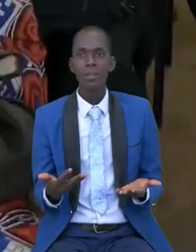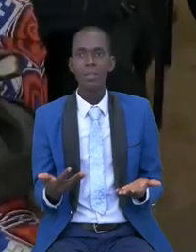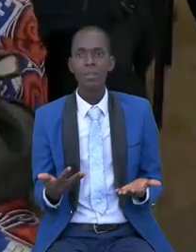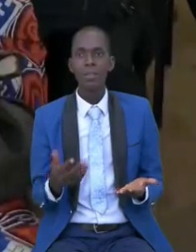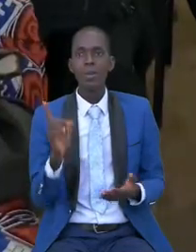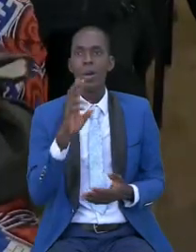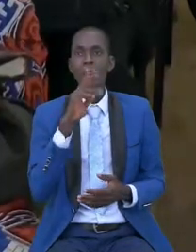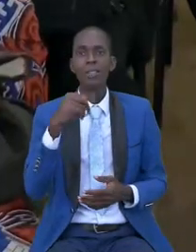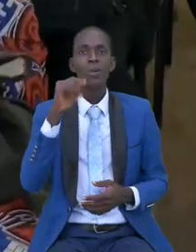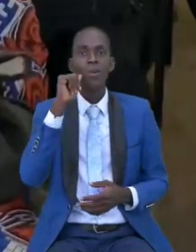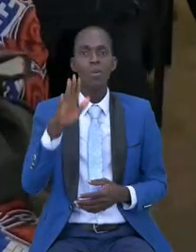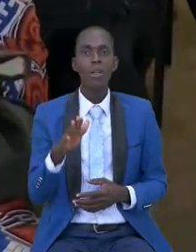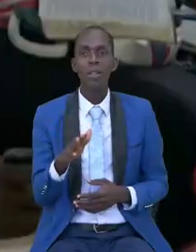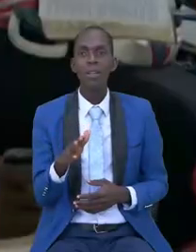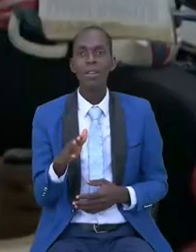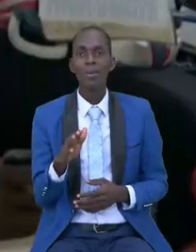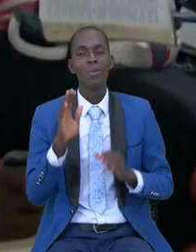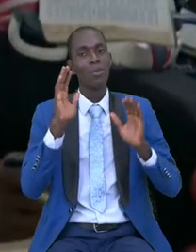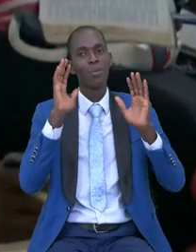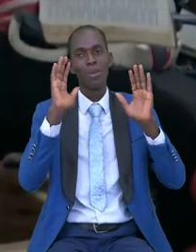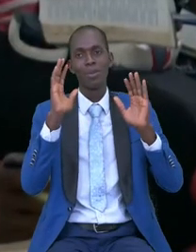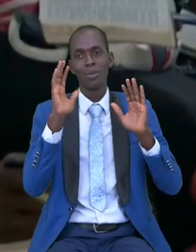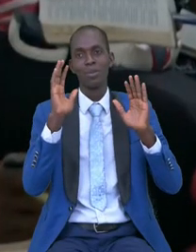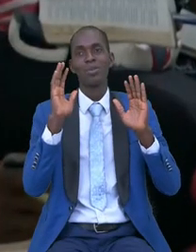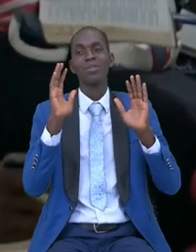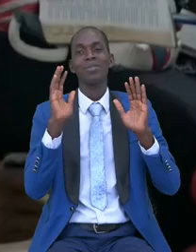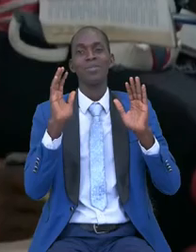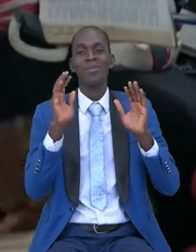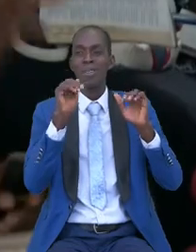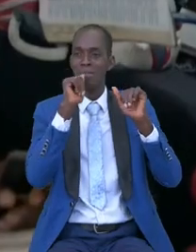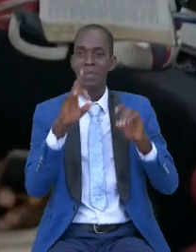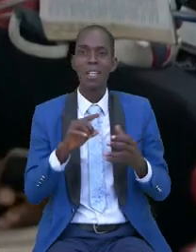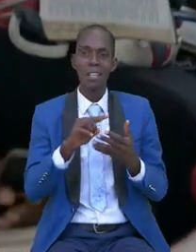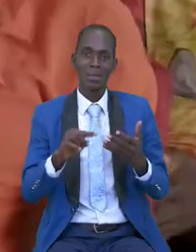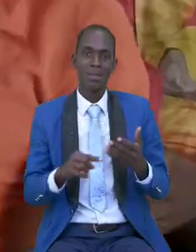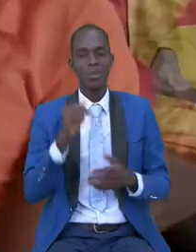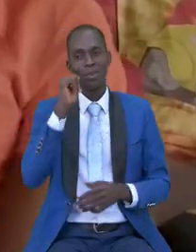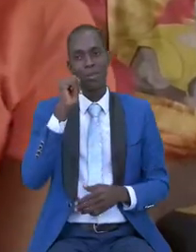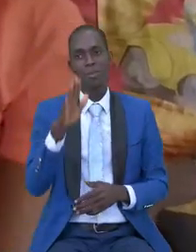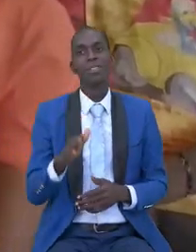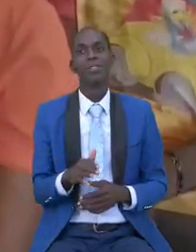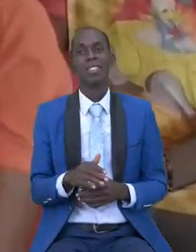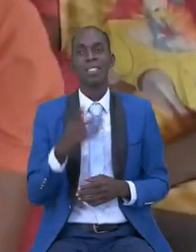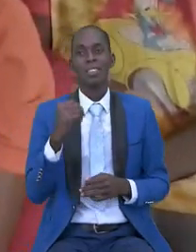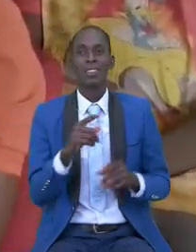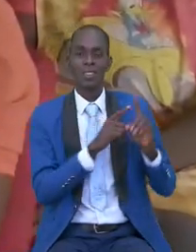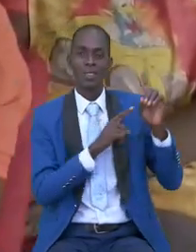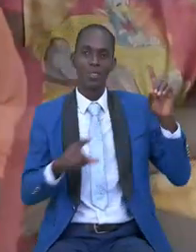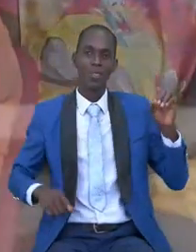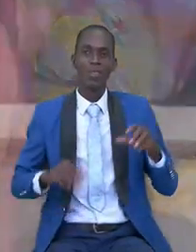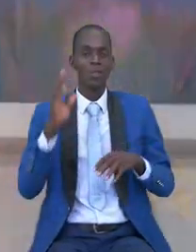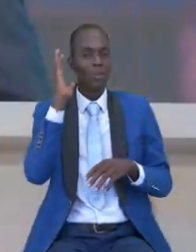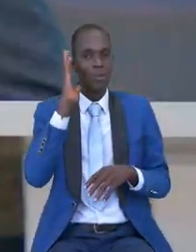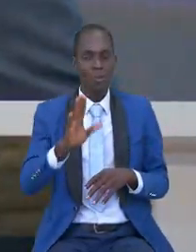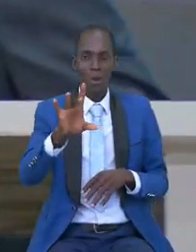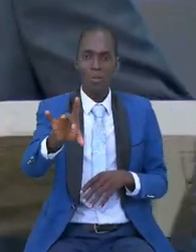Where are they? Wonderful. Blessed among women. The Lord will single